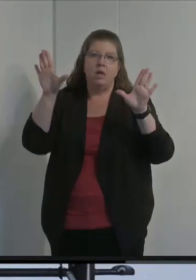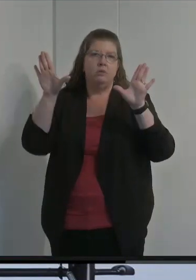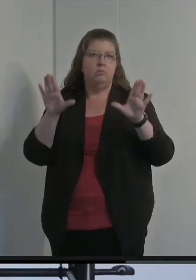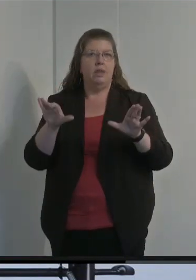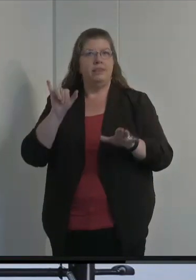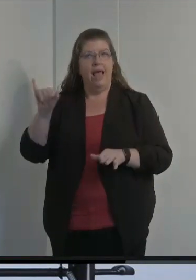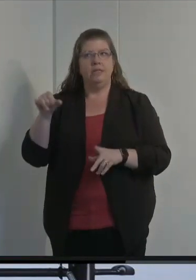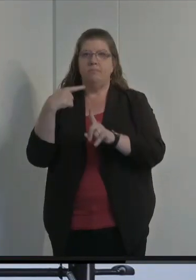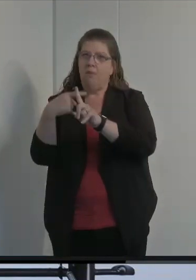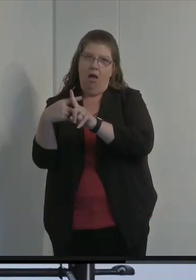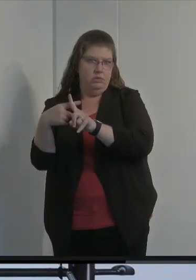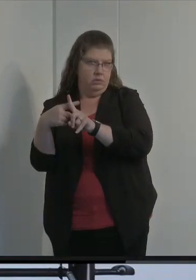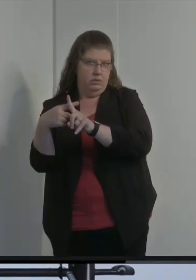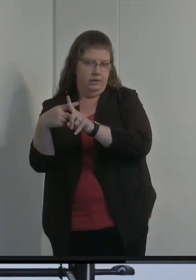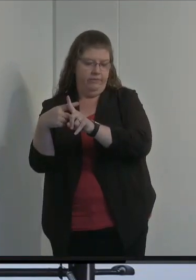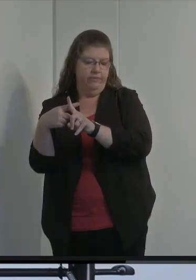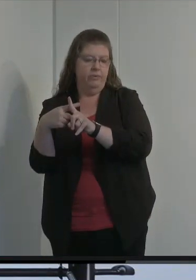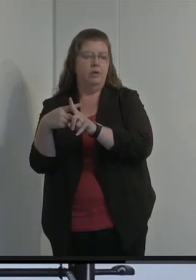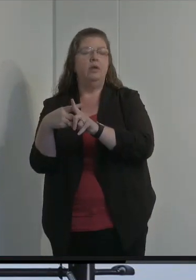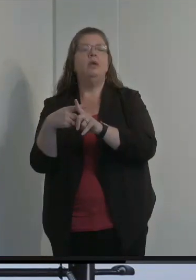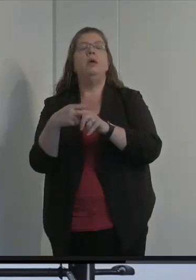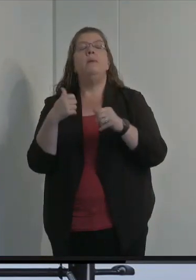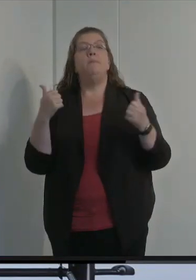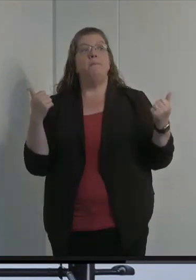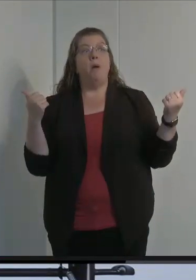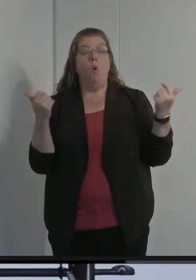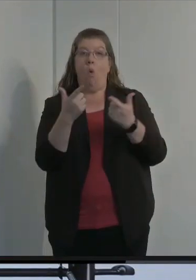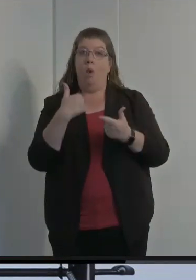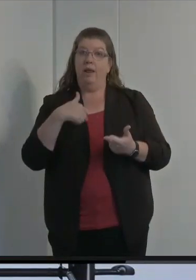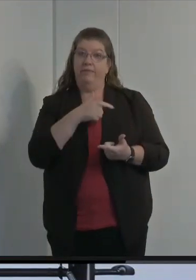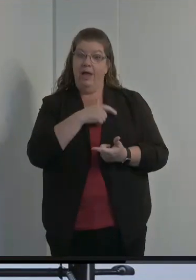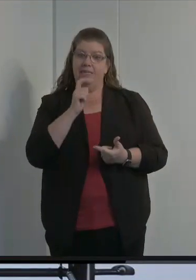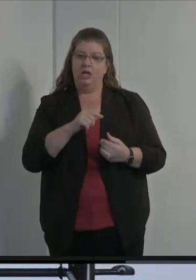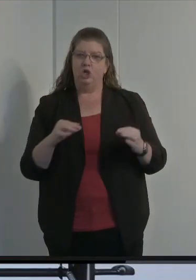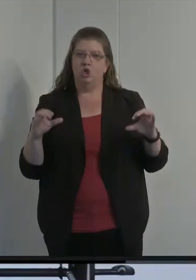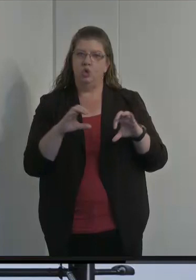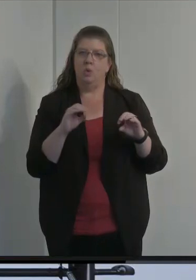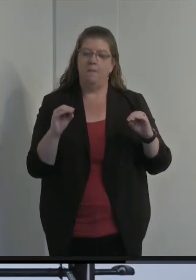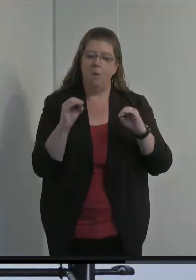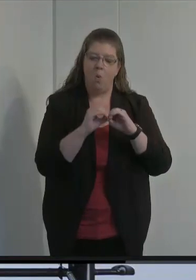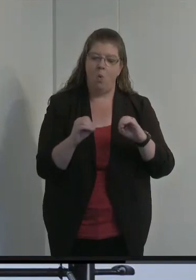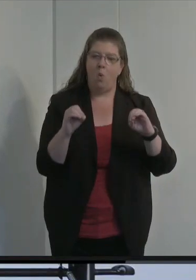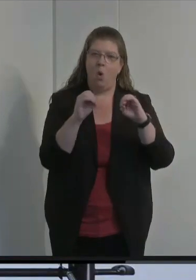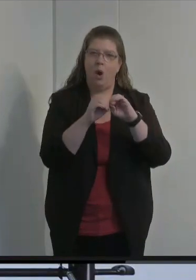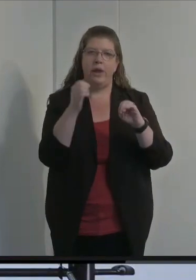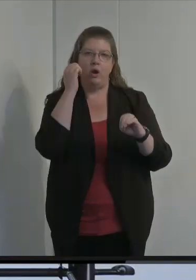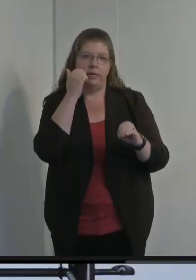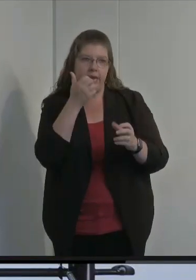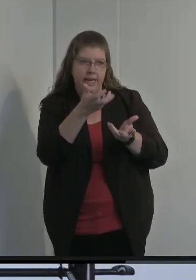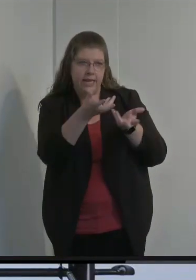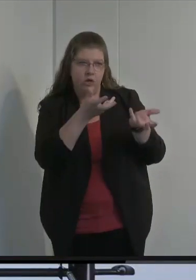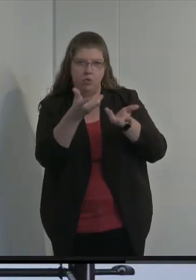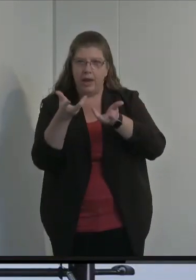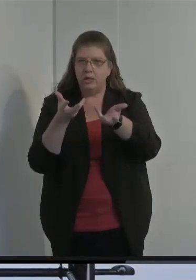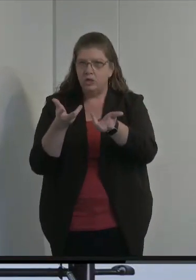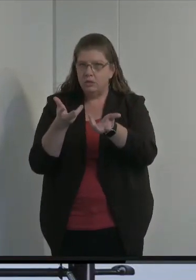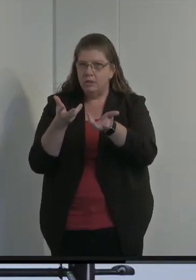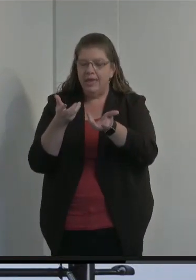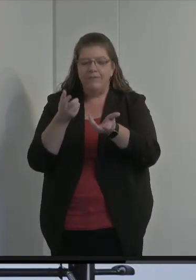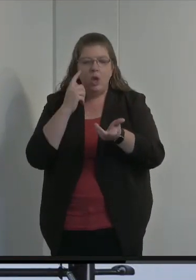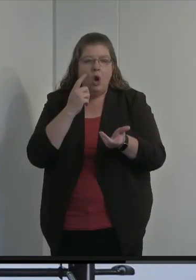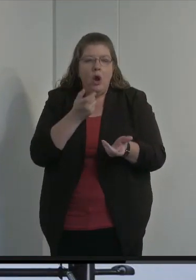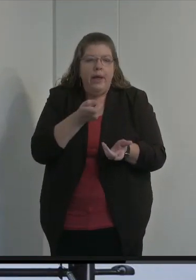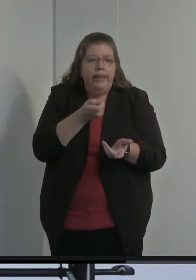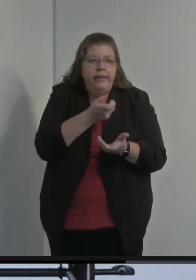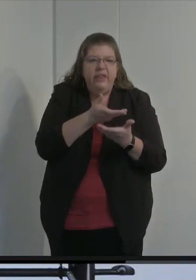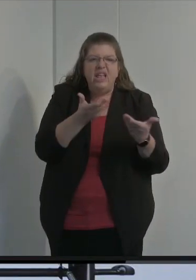only a positive. But we all incrementally need to do more in our own daily interactions. If there are little things that